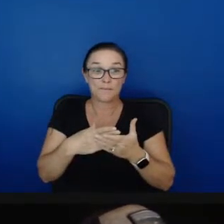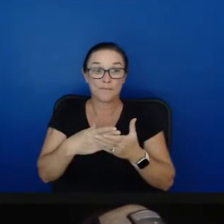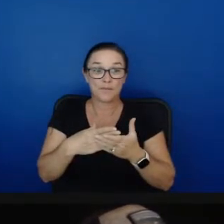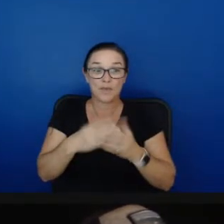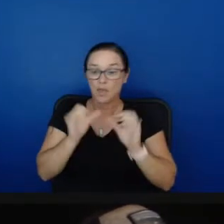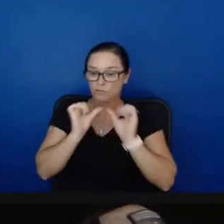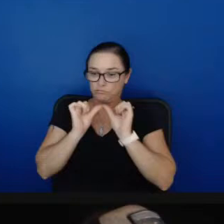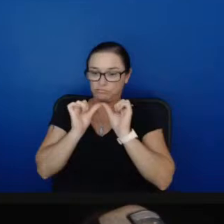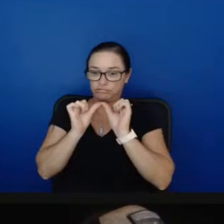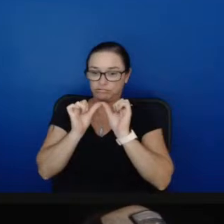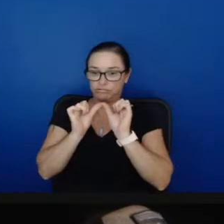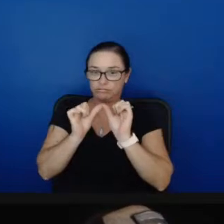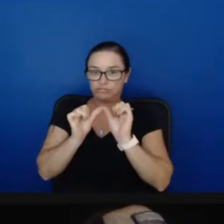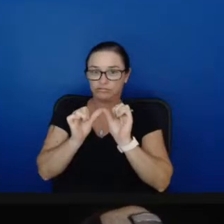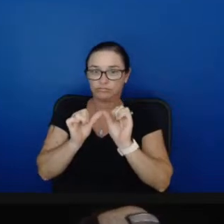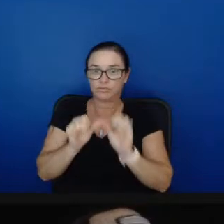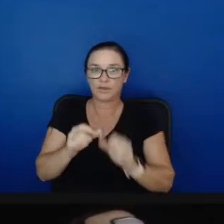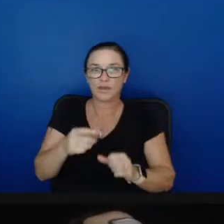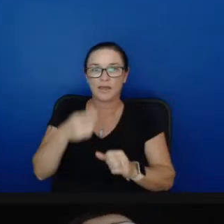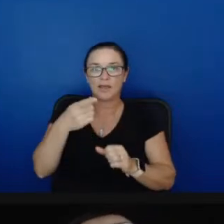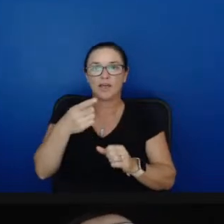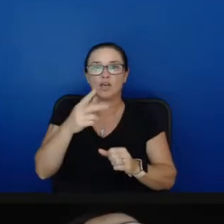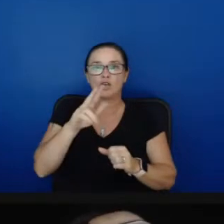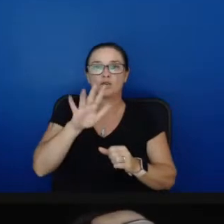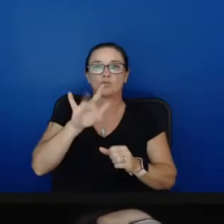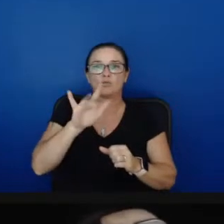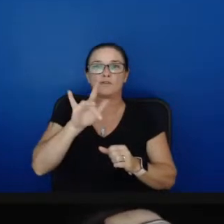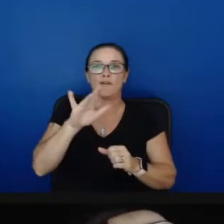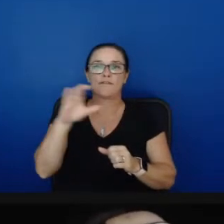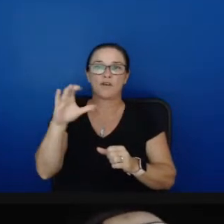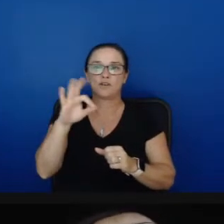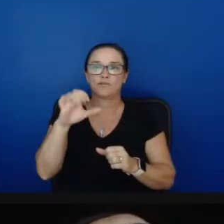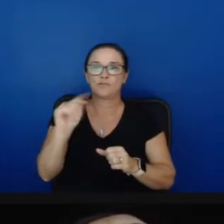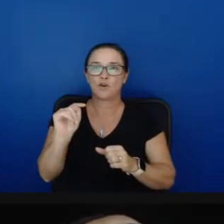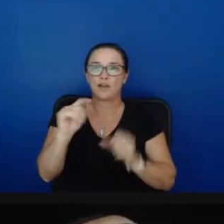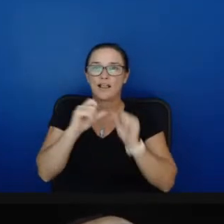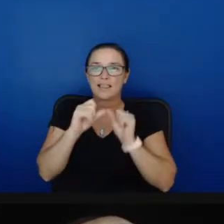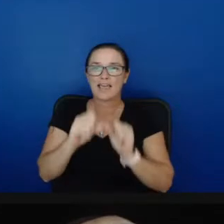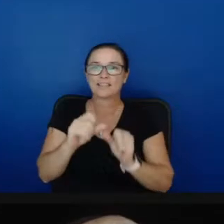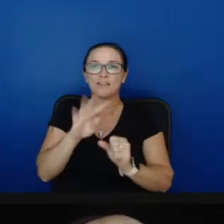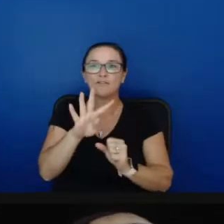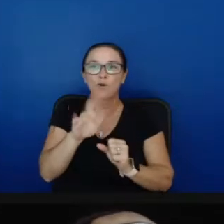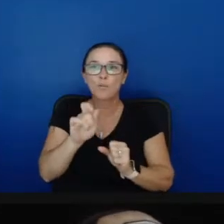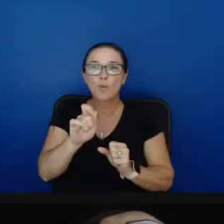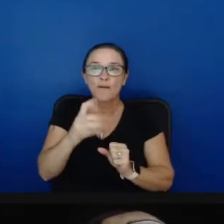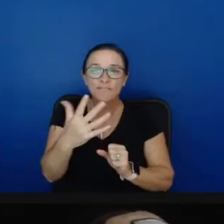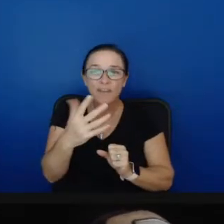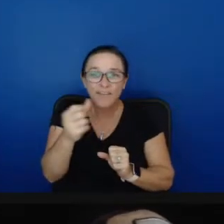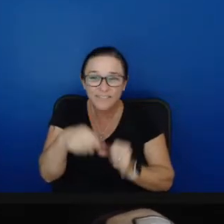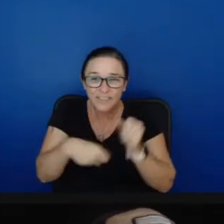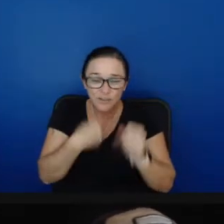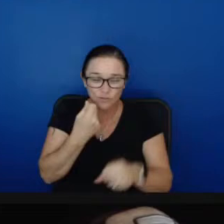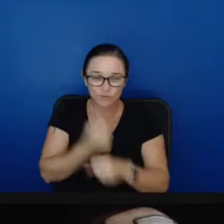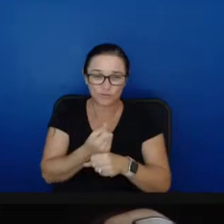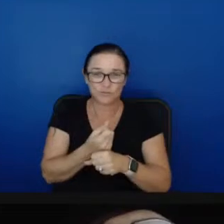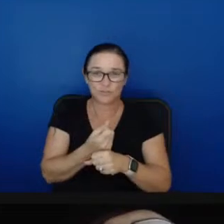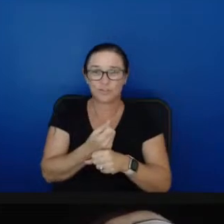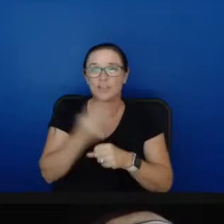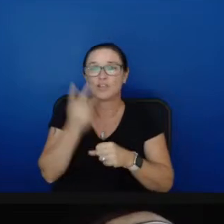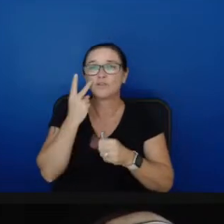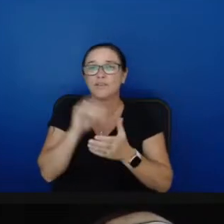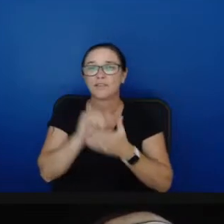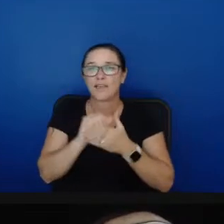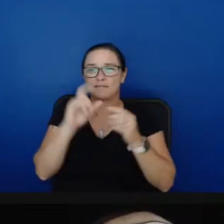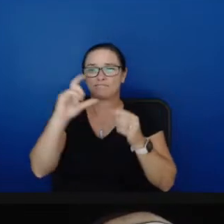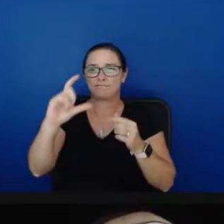lasting. Here, this 2,500 foot elevation one lasted 4.5 years. You see, there's a whole bunch of these 4.5 years, 4.5